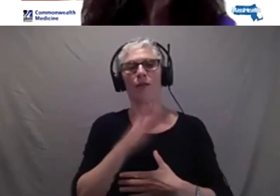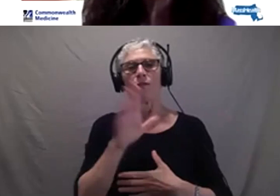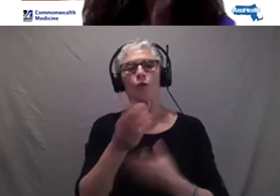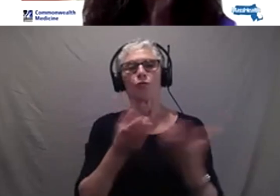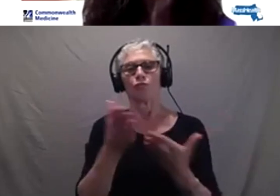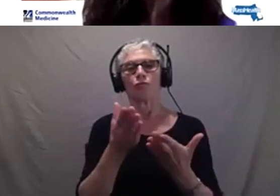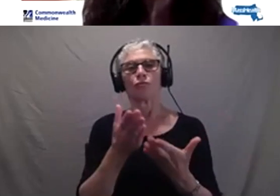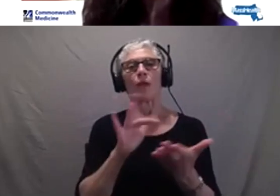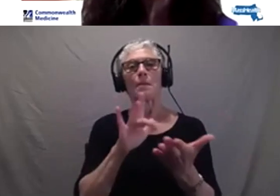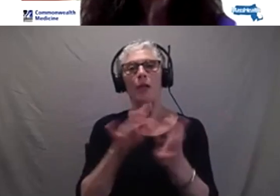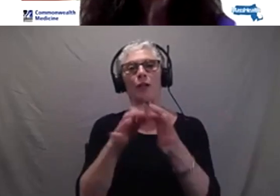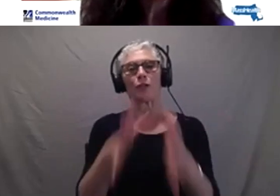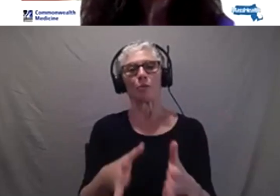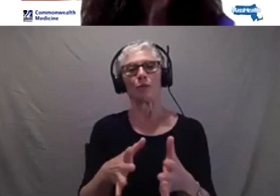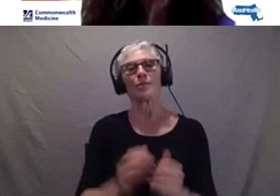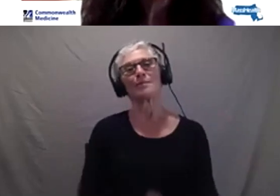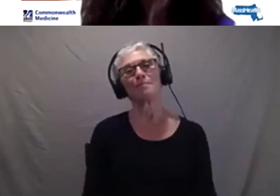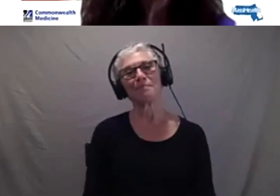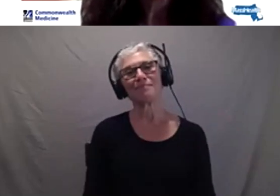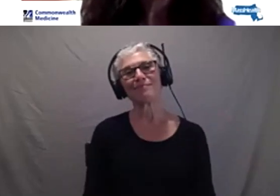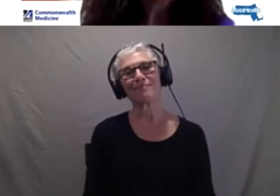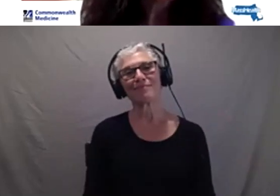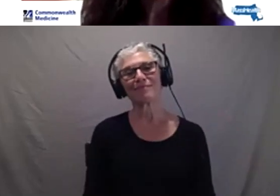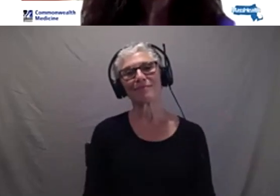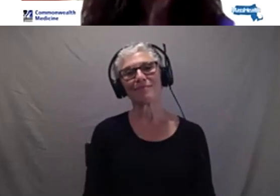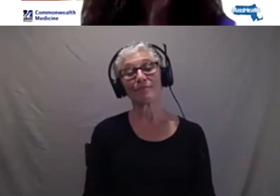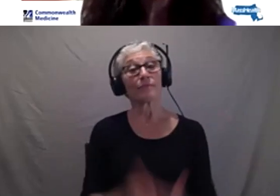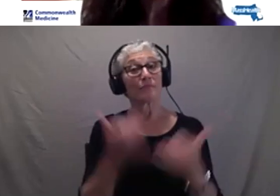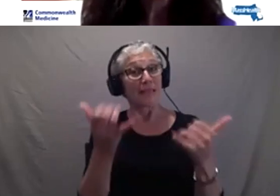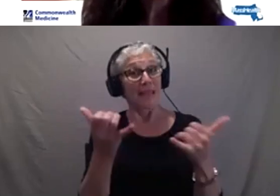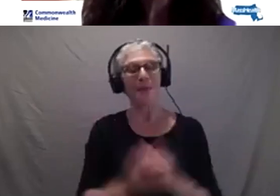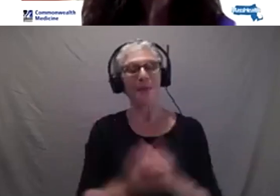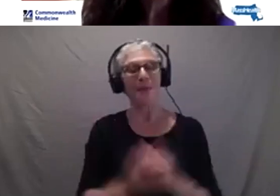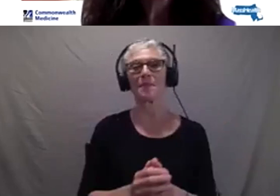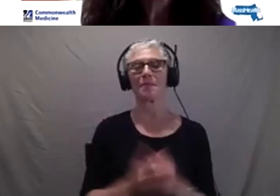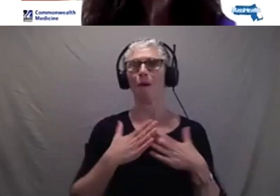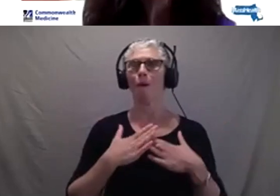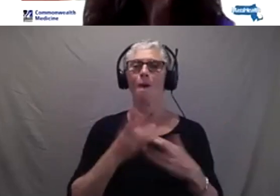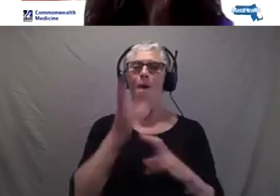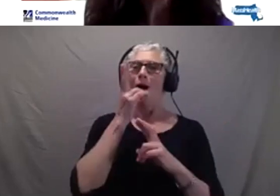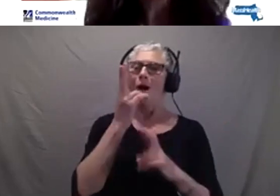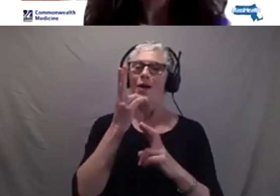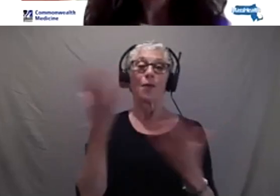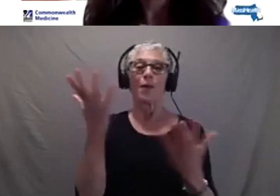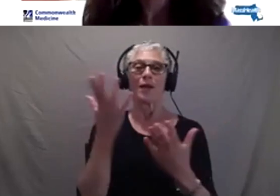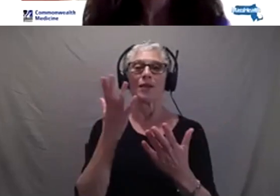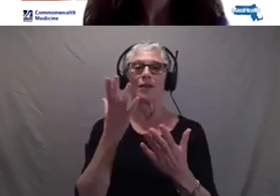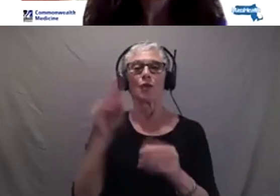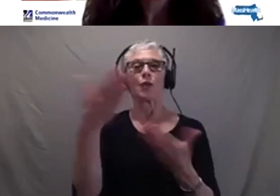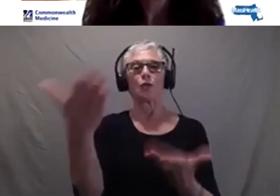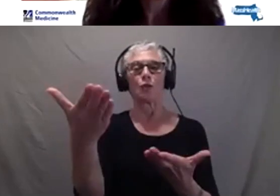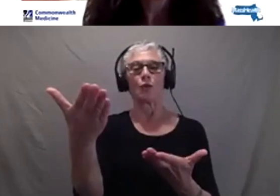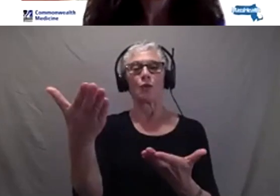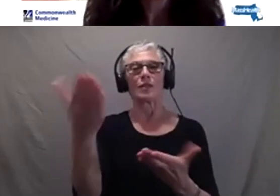medical interpreters. Now I actually have the great honor of introducing your keynote speaker,